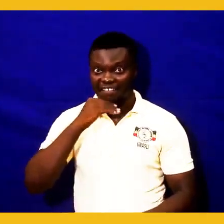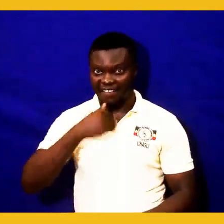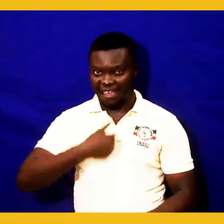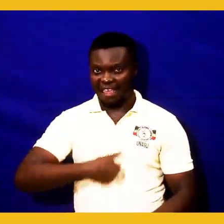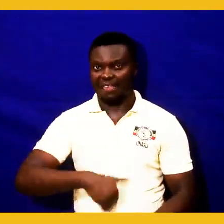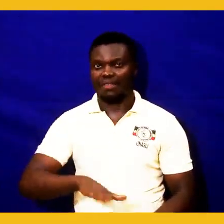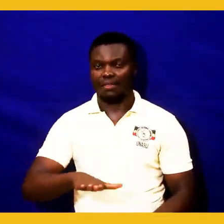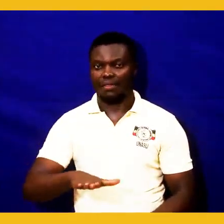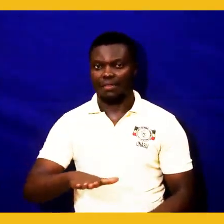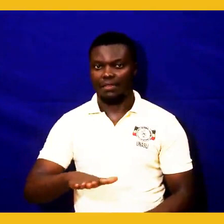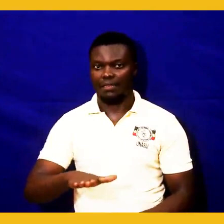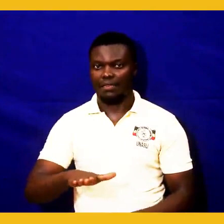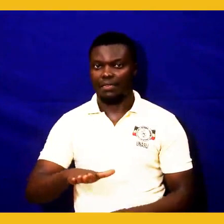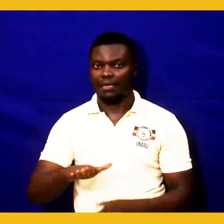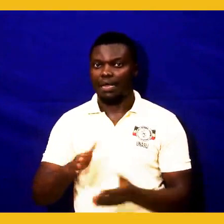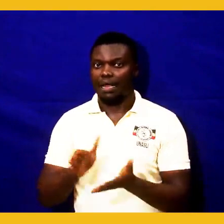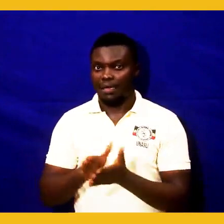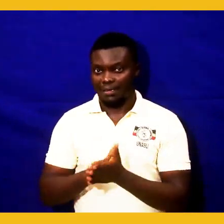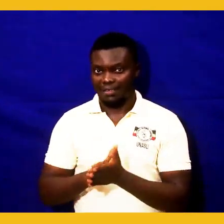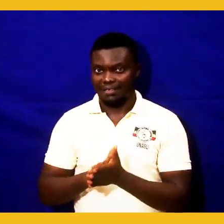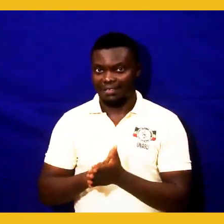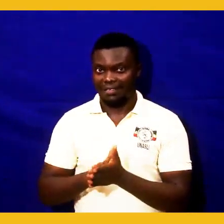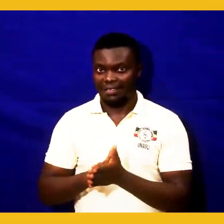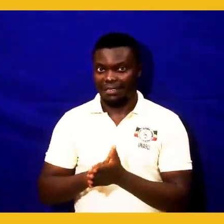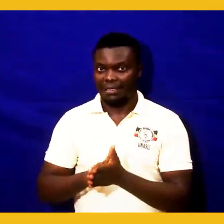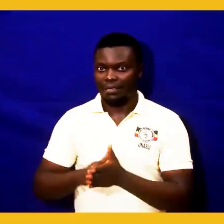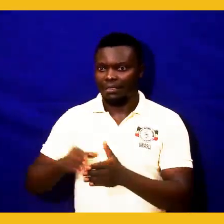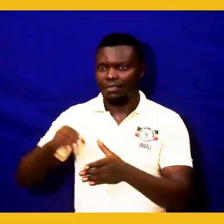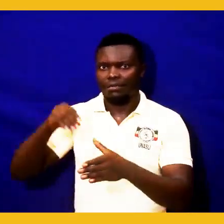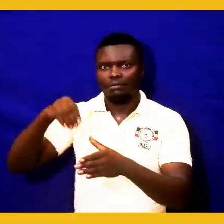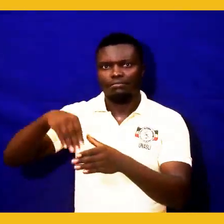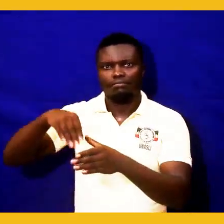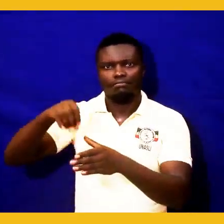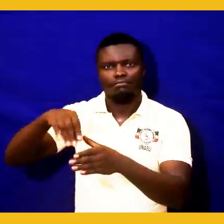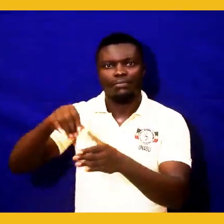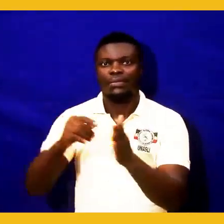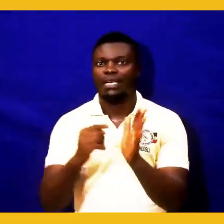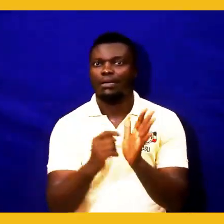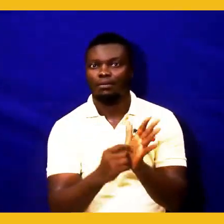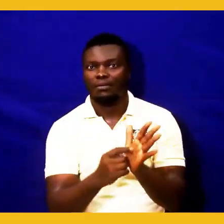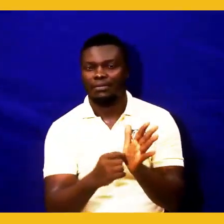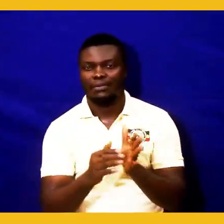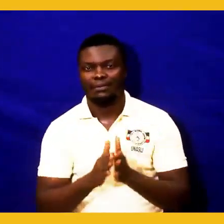Father is planting beans.